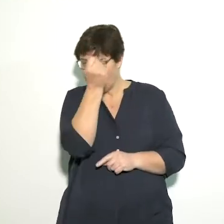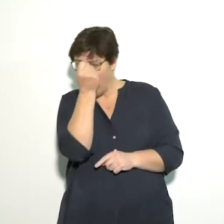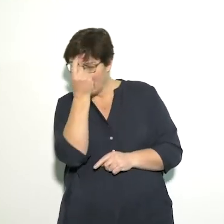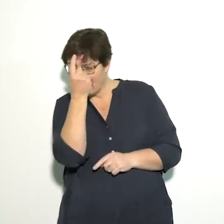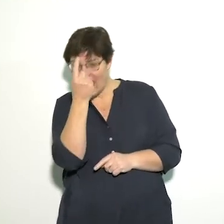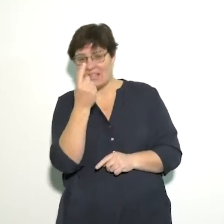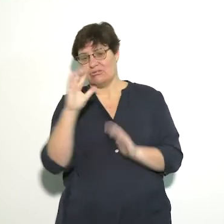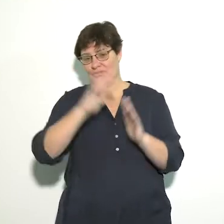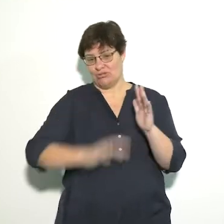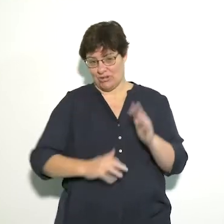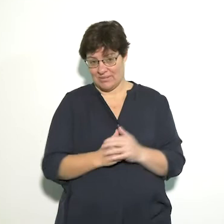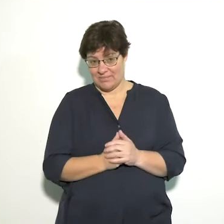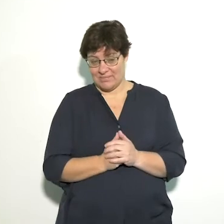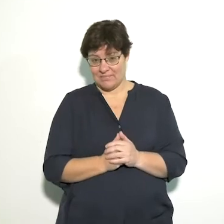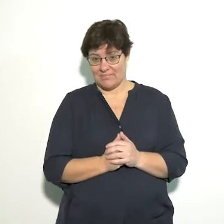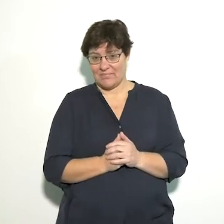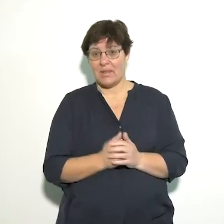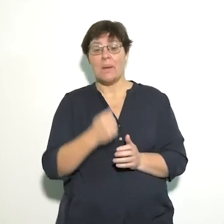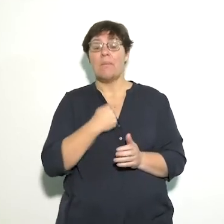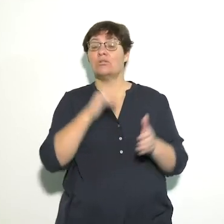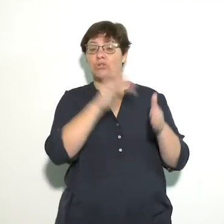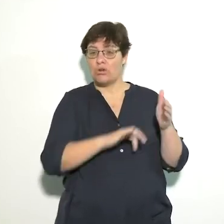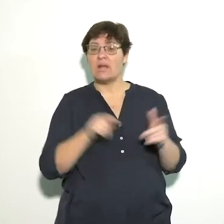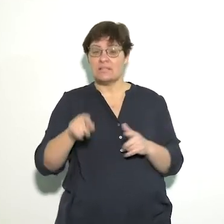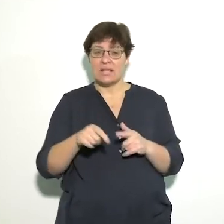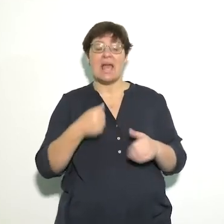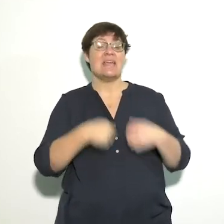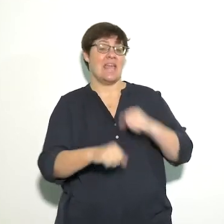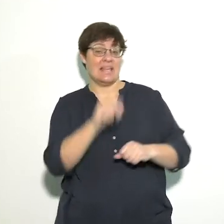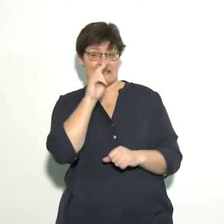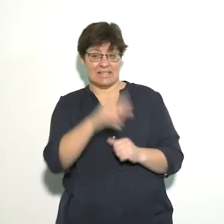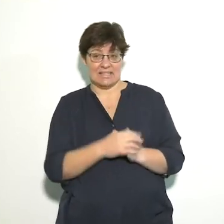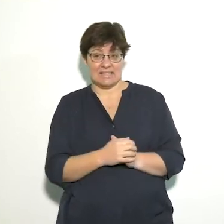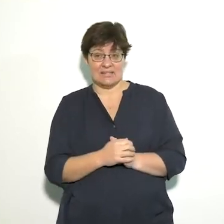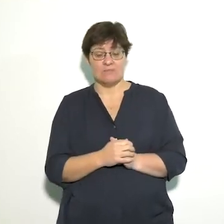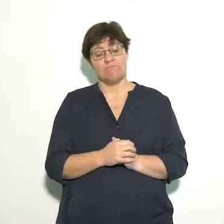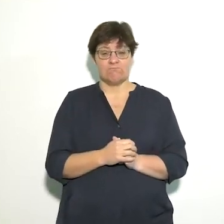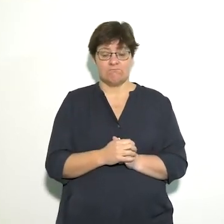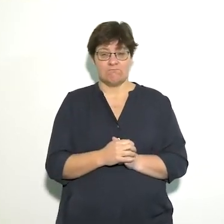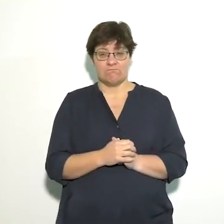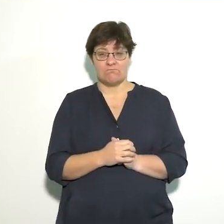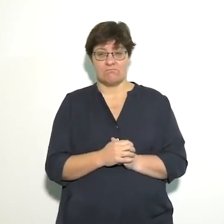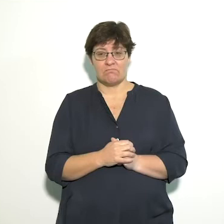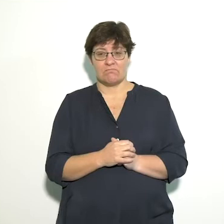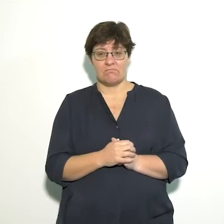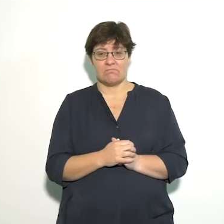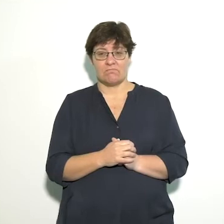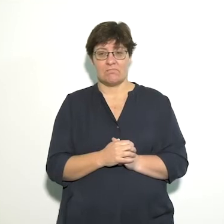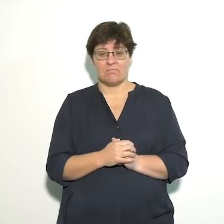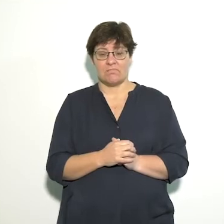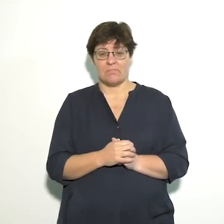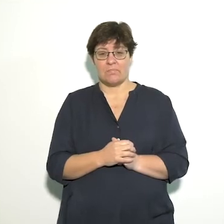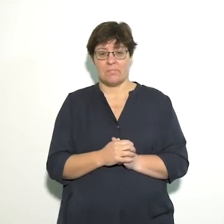will be using. Now, let's have a look at my storyline. She is baking a cake, and you have a look. Would I start by